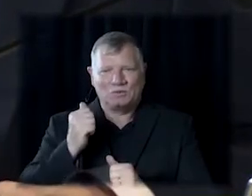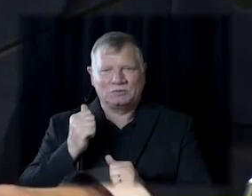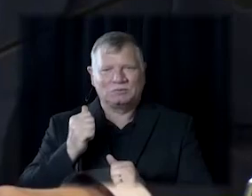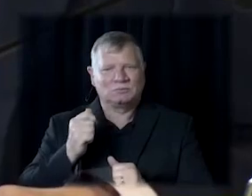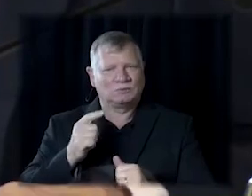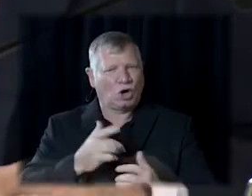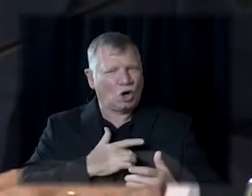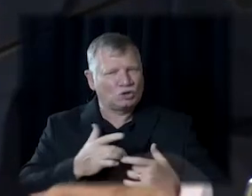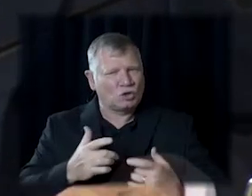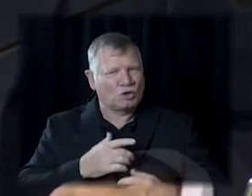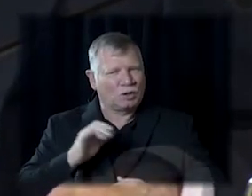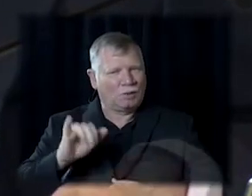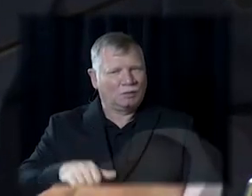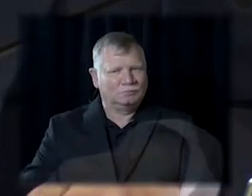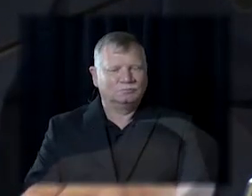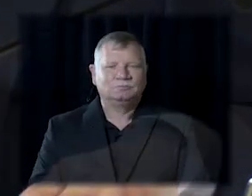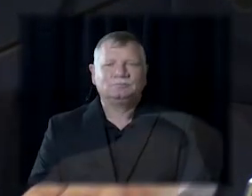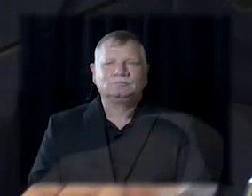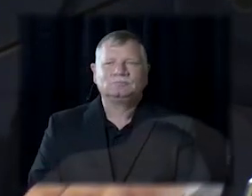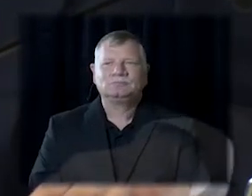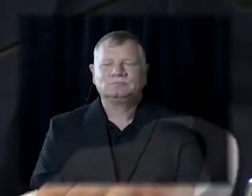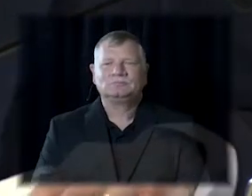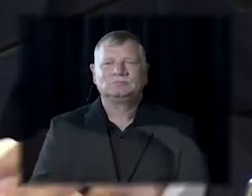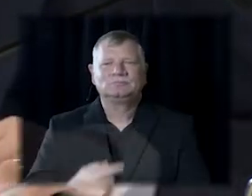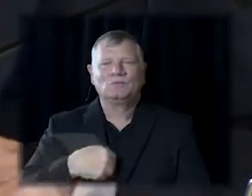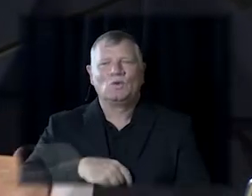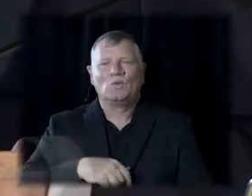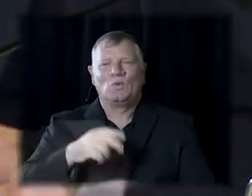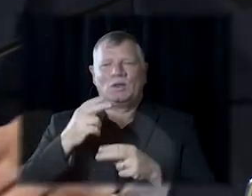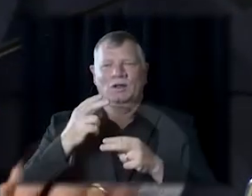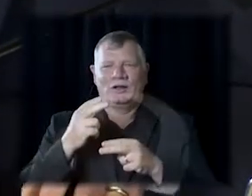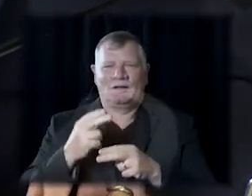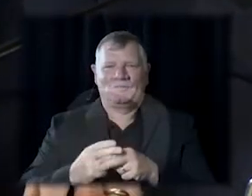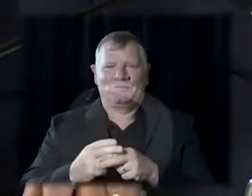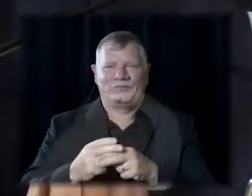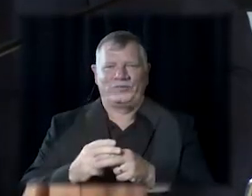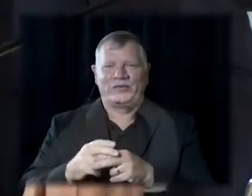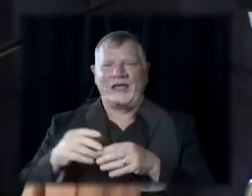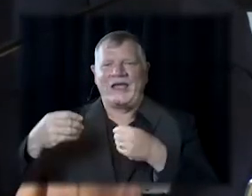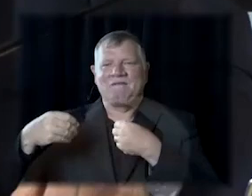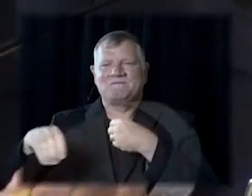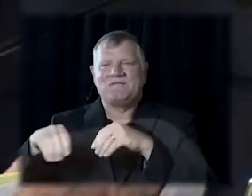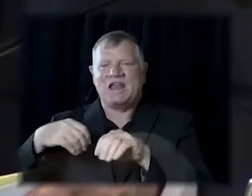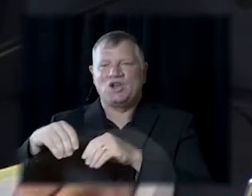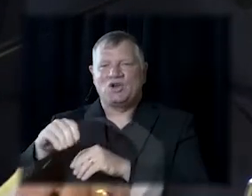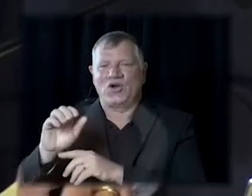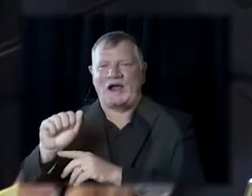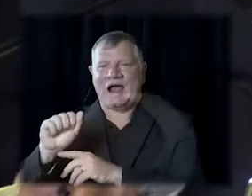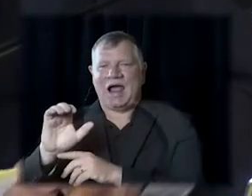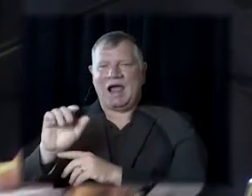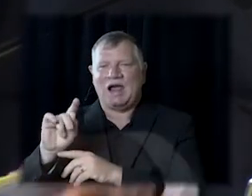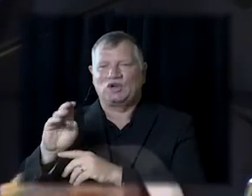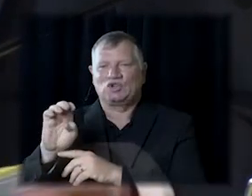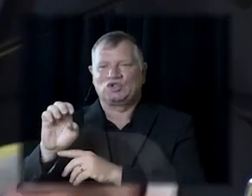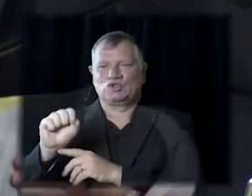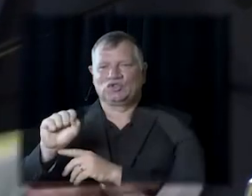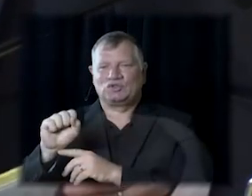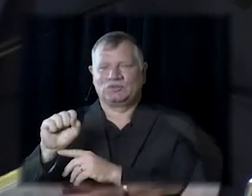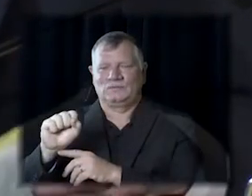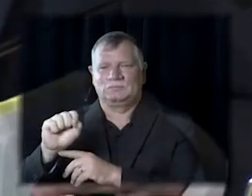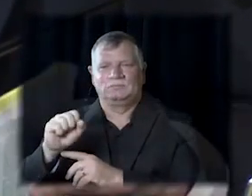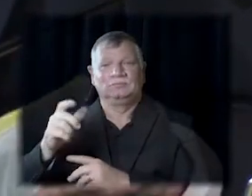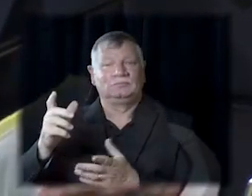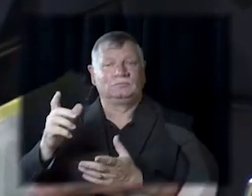most concerned about. And that's what I'll call, for sake of ease, the vendor actions. As I said earlier, under